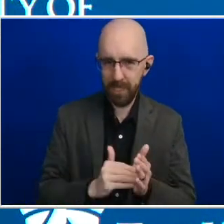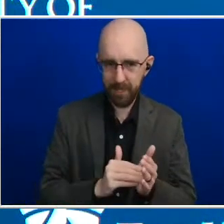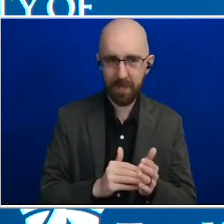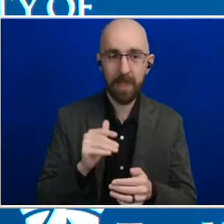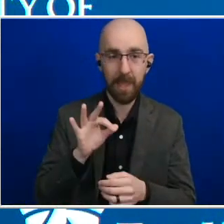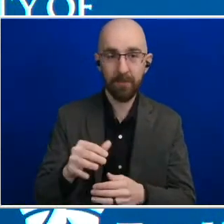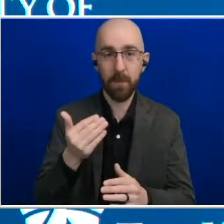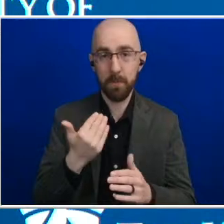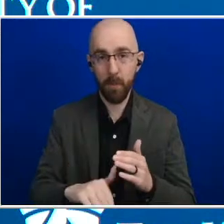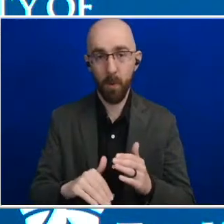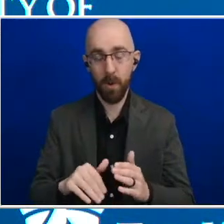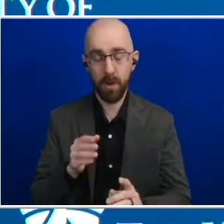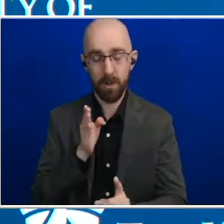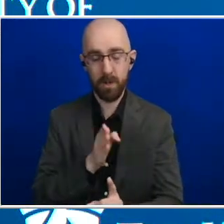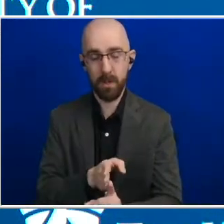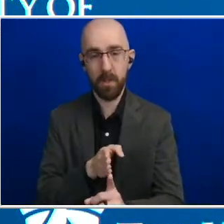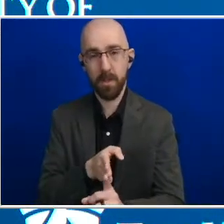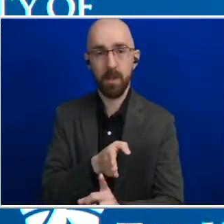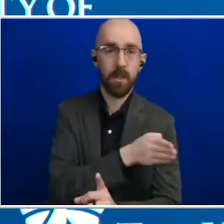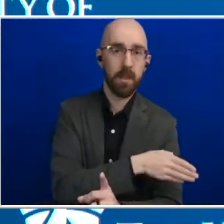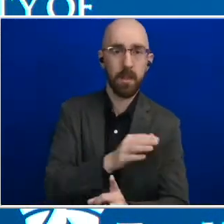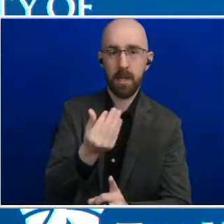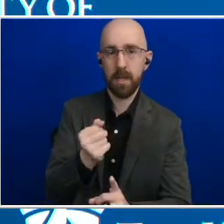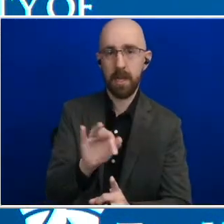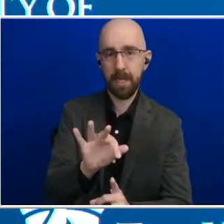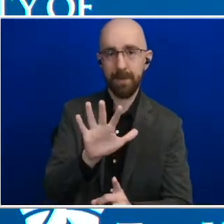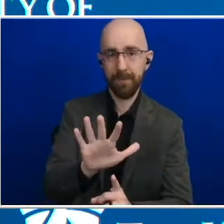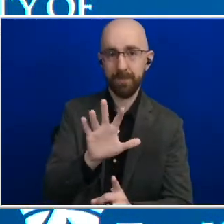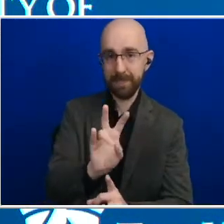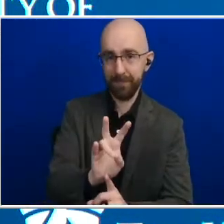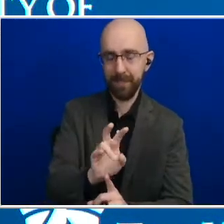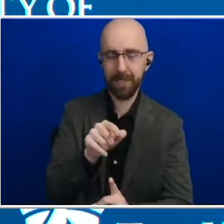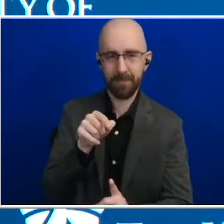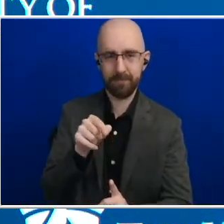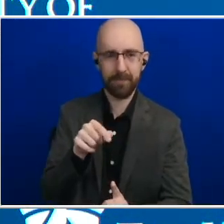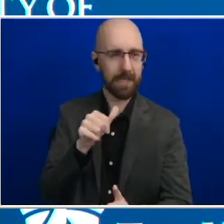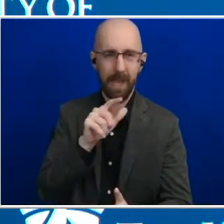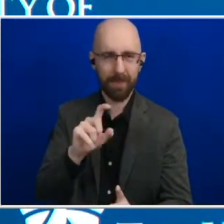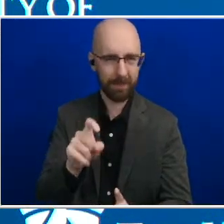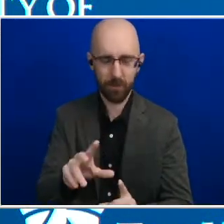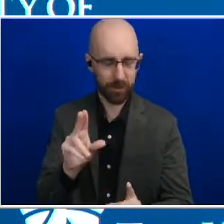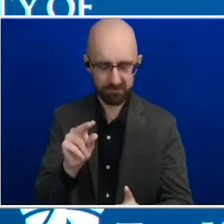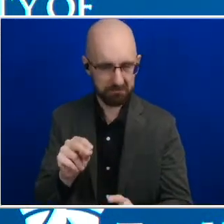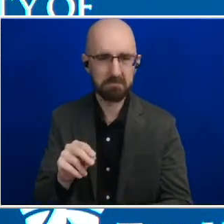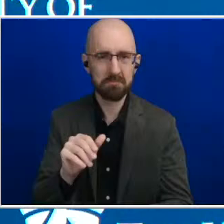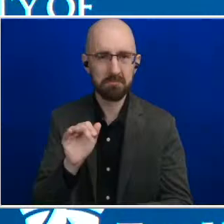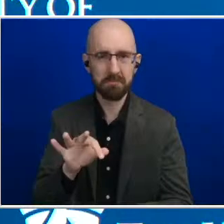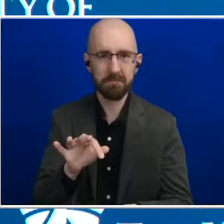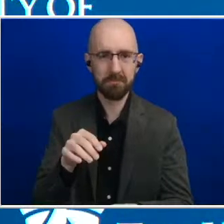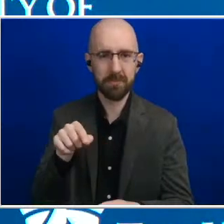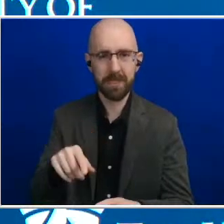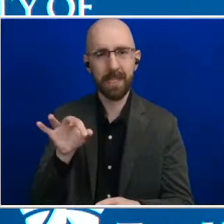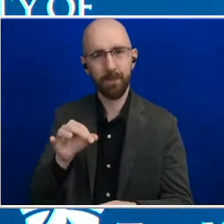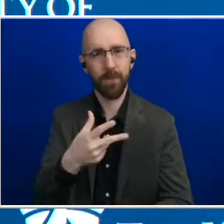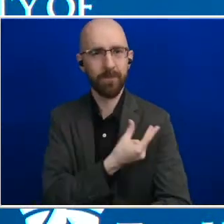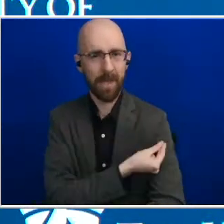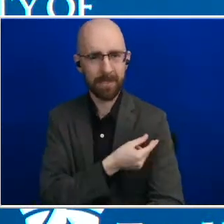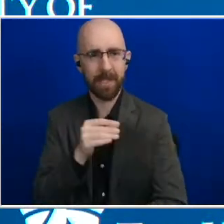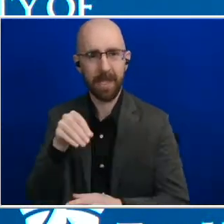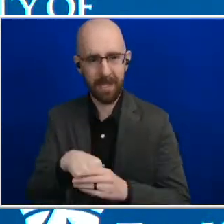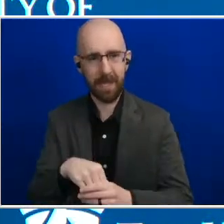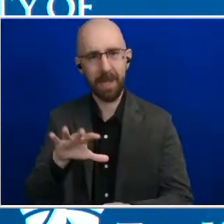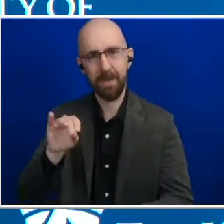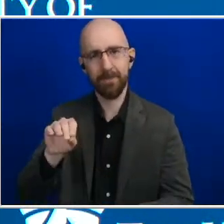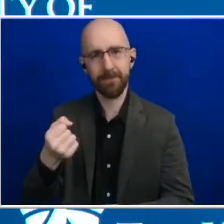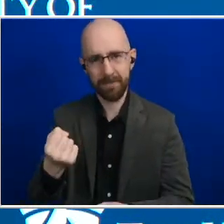before 1957, that's not what this question was. This question was if you were vaccinated in the 50s,